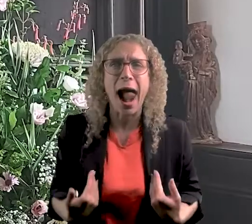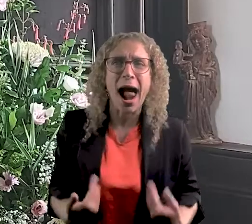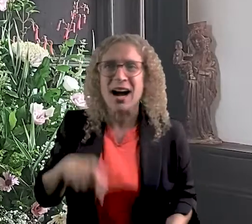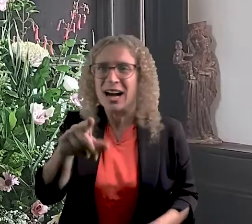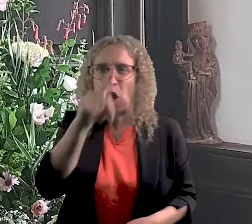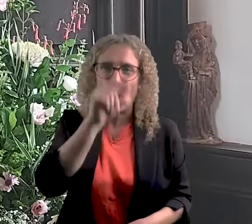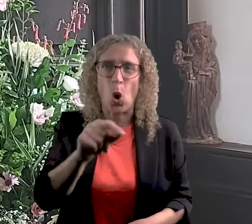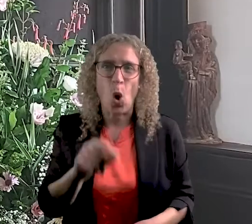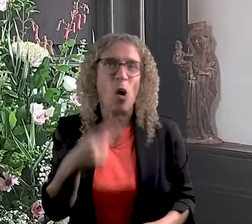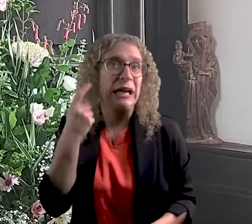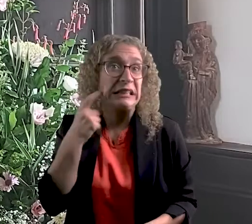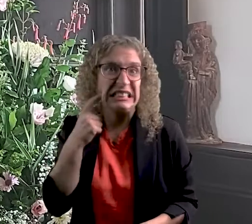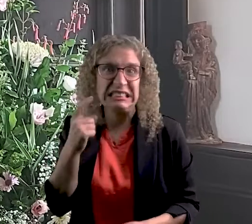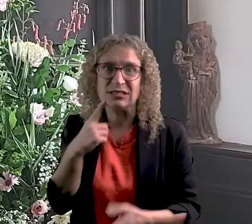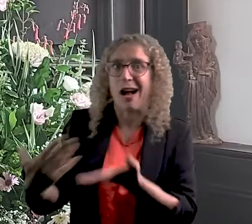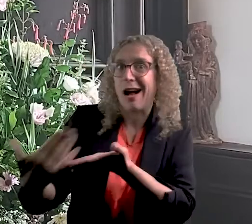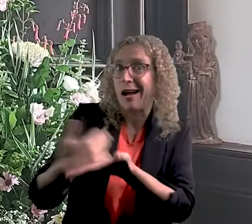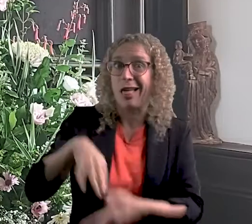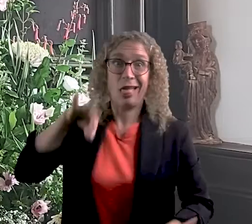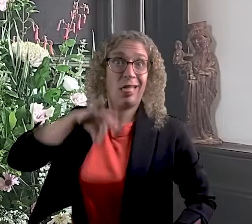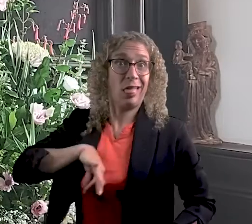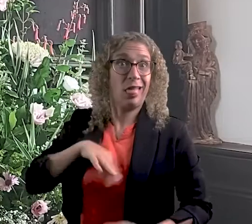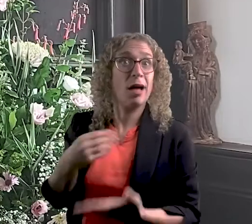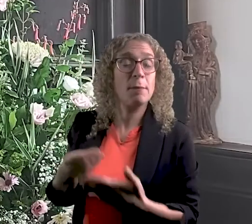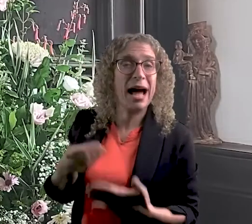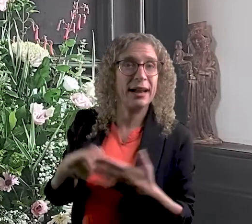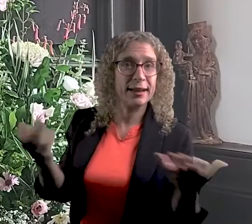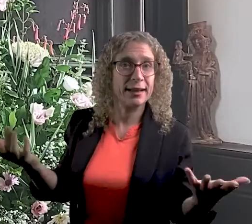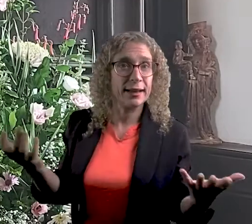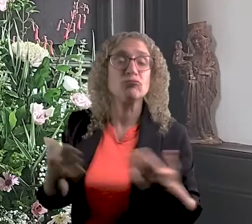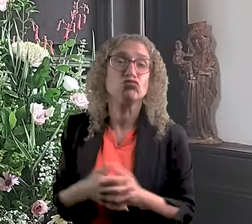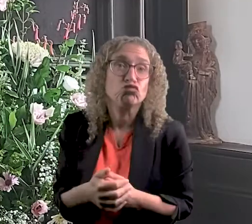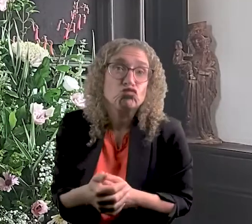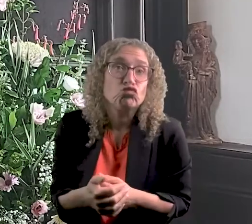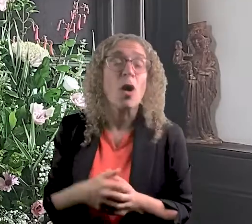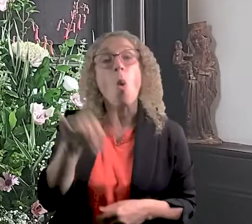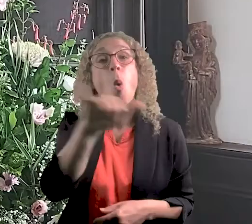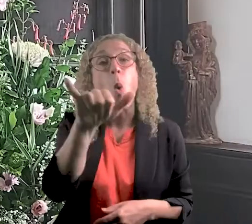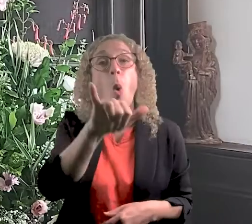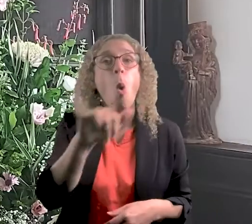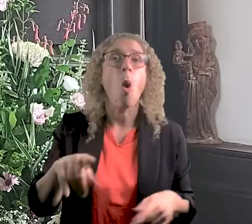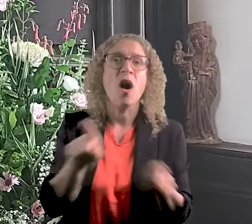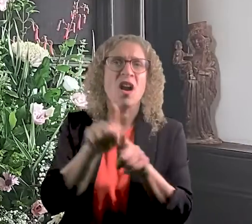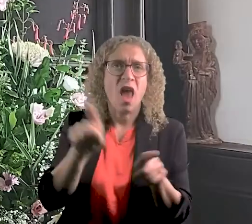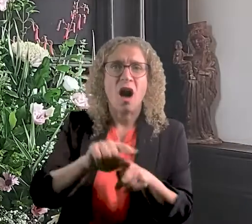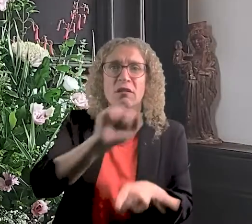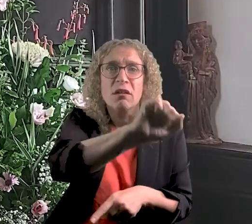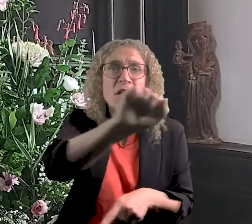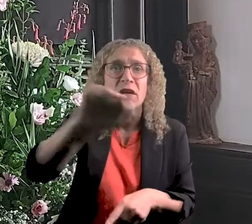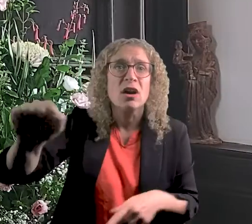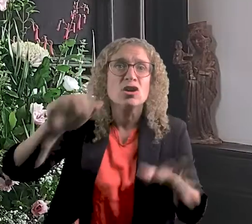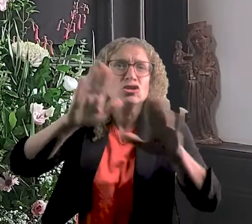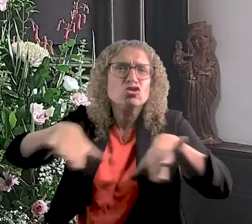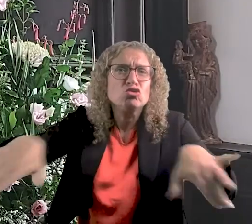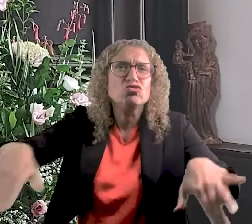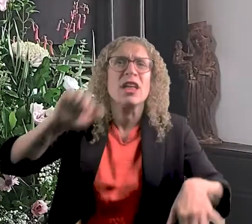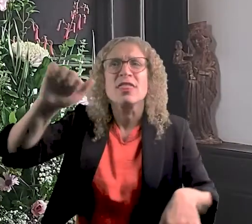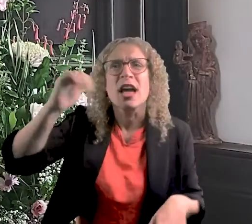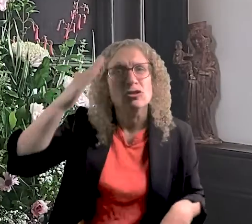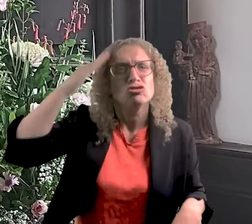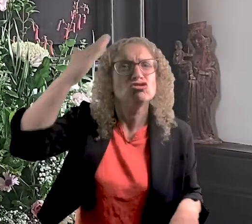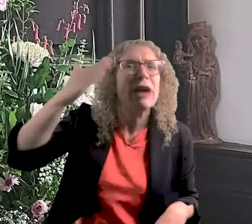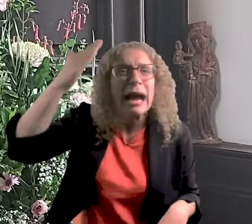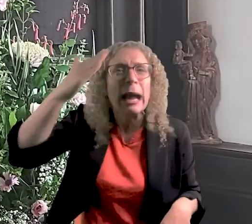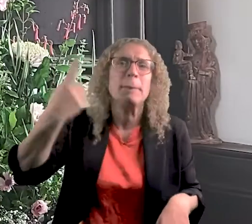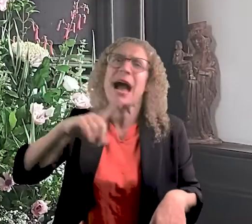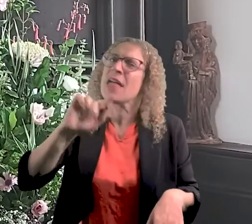thinking, there's a million or two to be made here. Or someone happy to take the dreams and hopes of hundreds of kids and